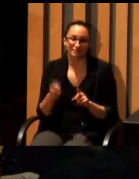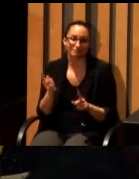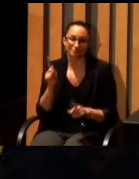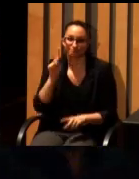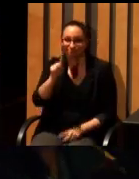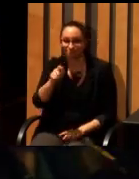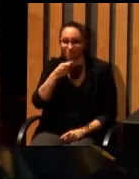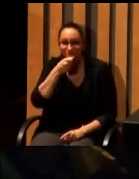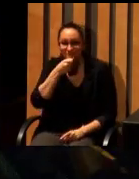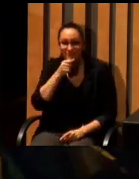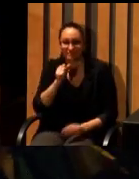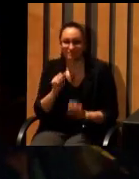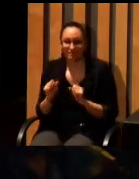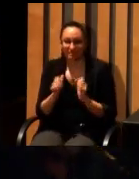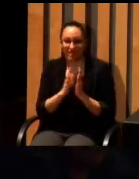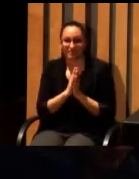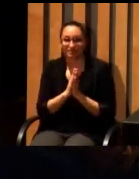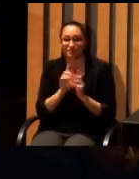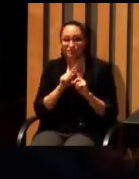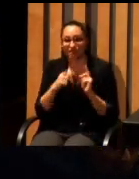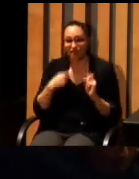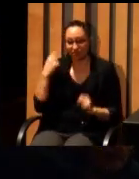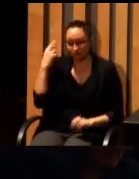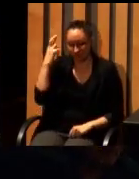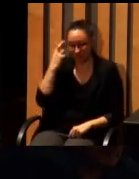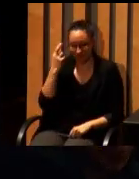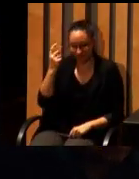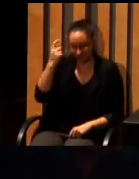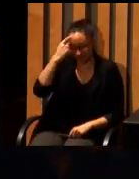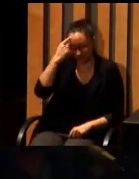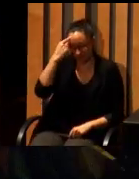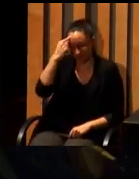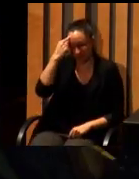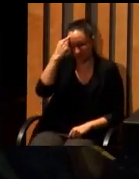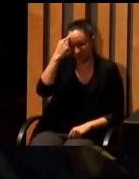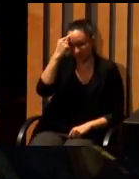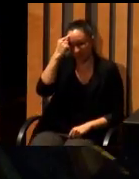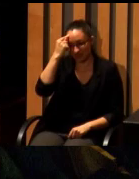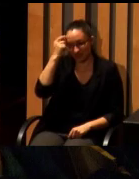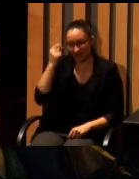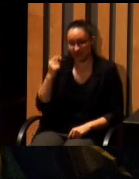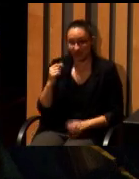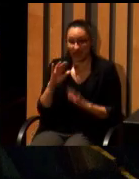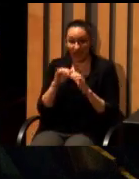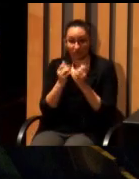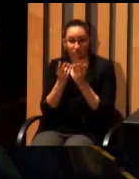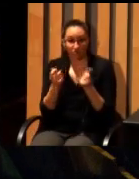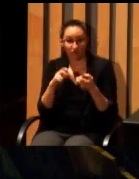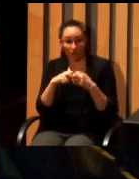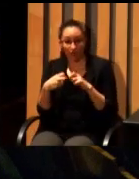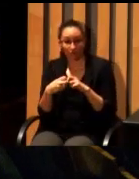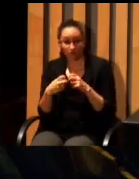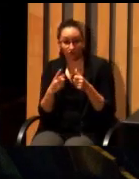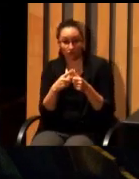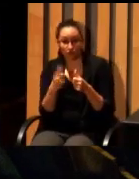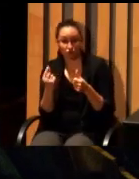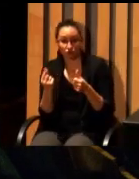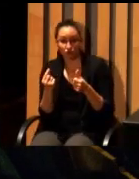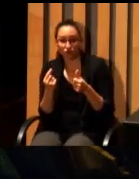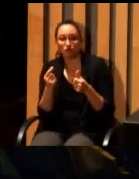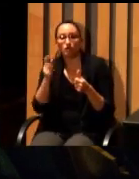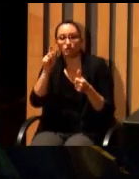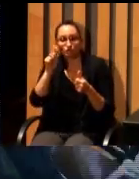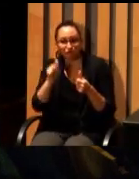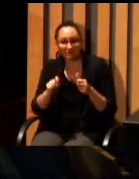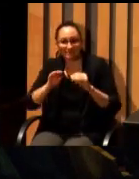it. But it occurs to me that the first step in solving any problem, of course, is to define it